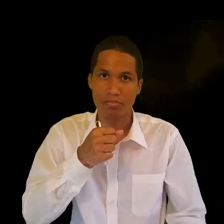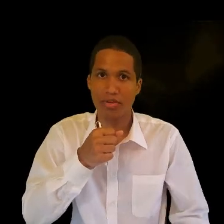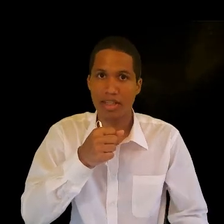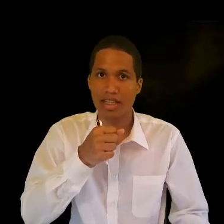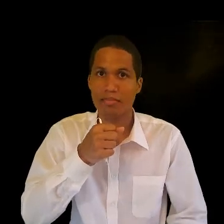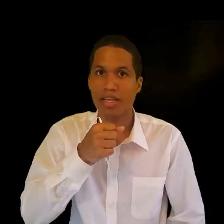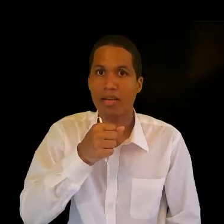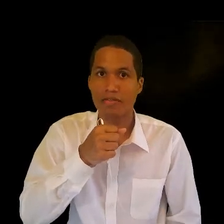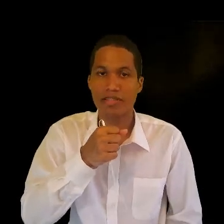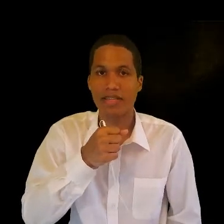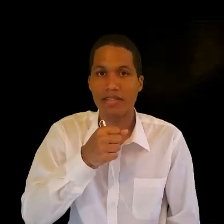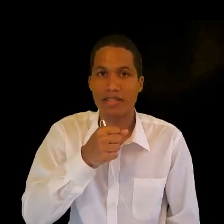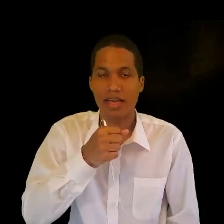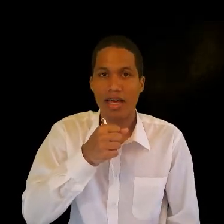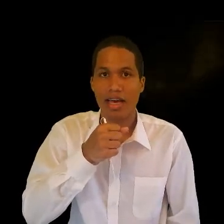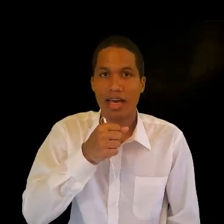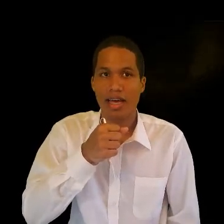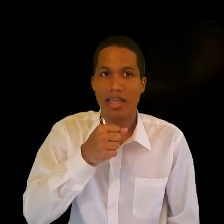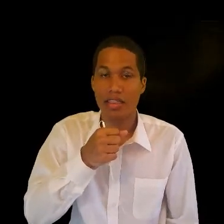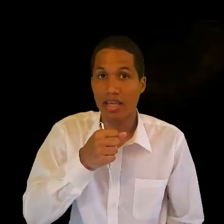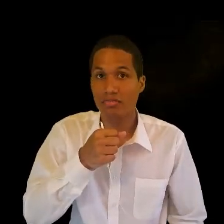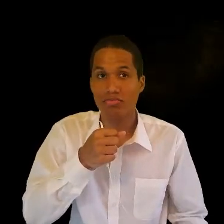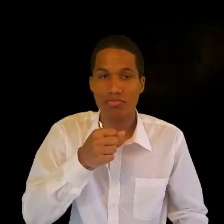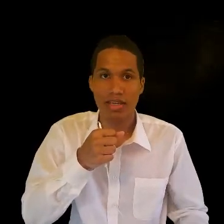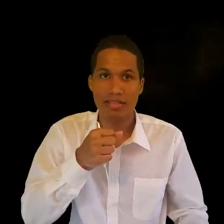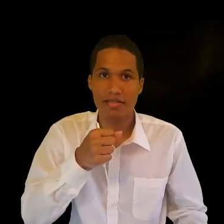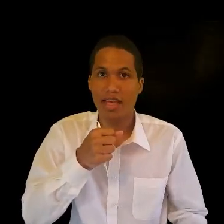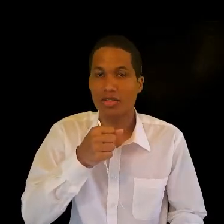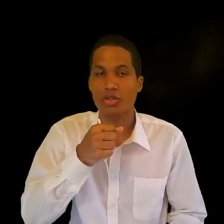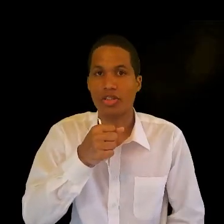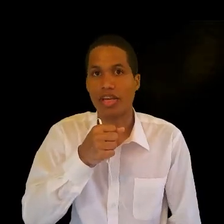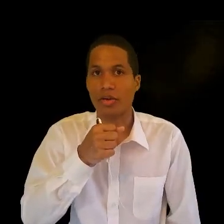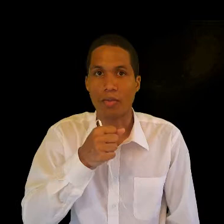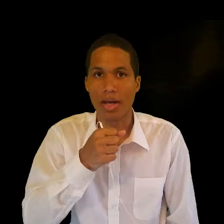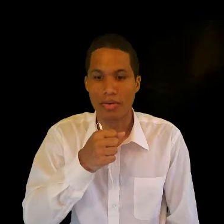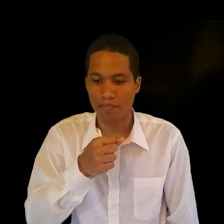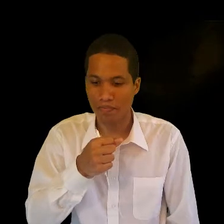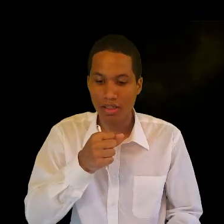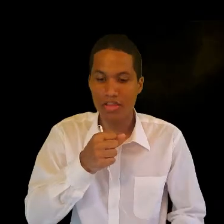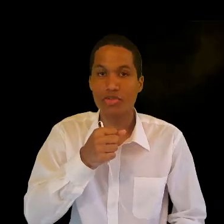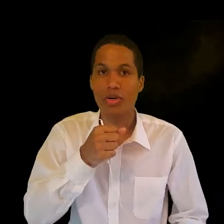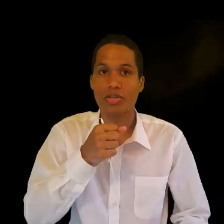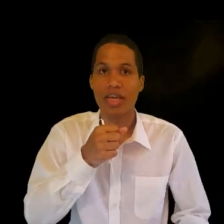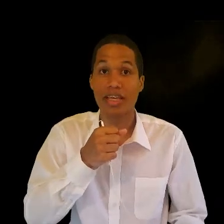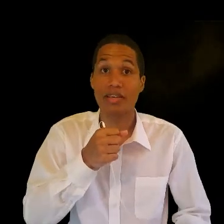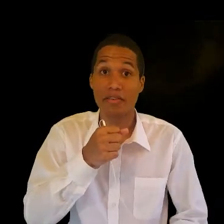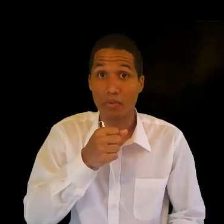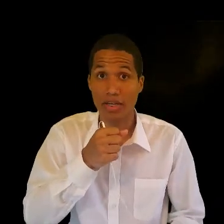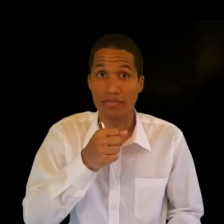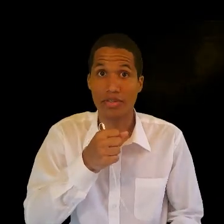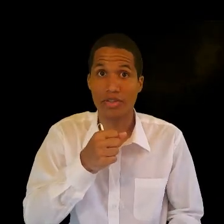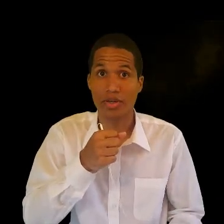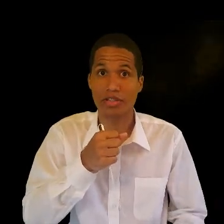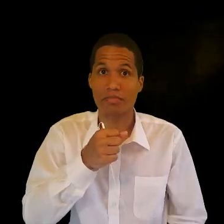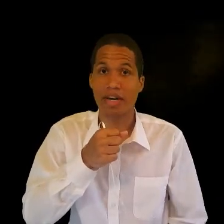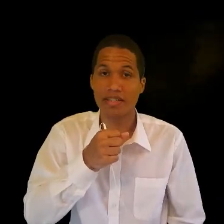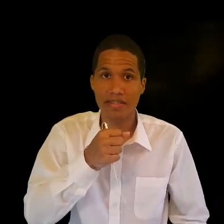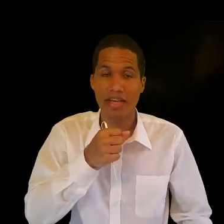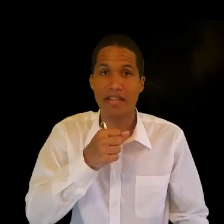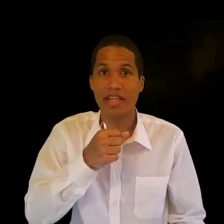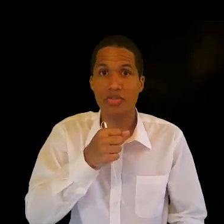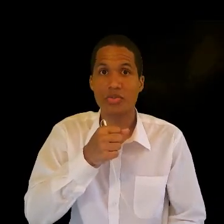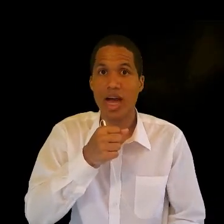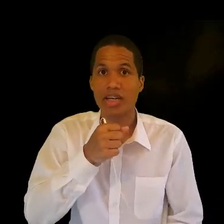and then put it at the beginning of the sentence, and then it's like you're saying wow. This was a different way for you to